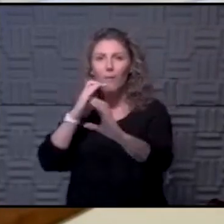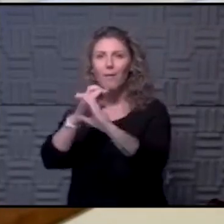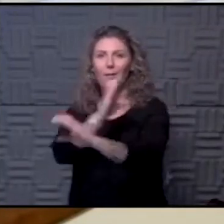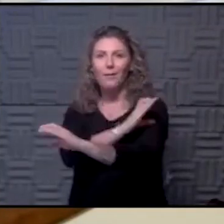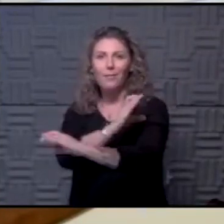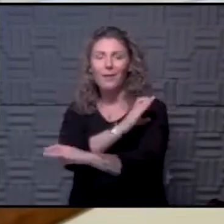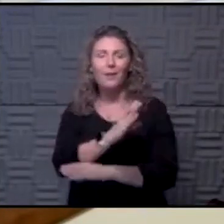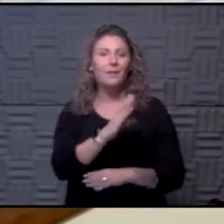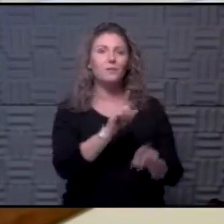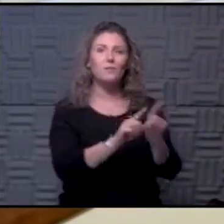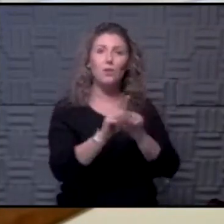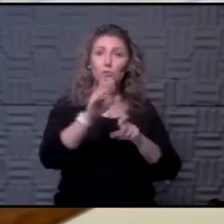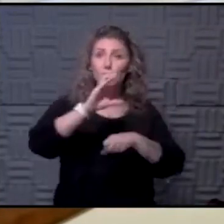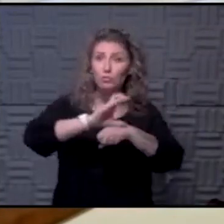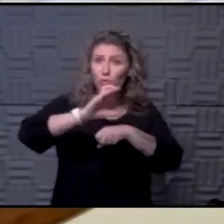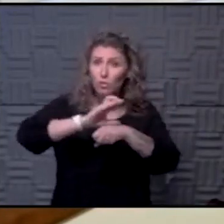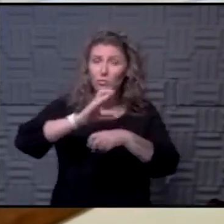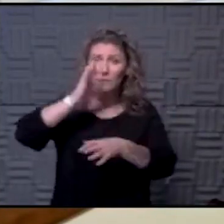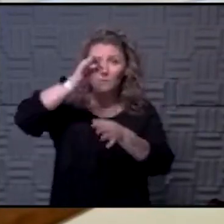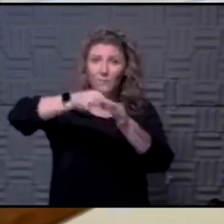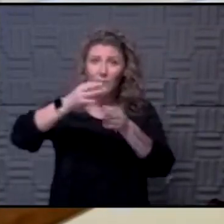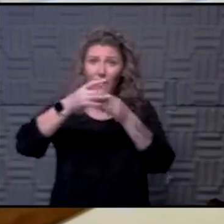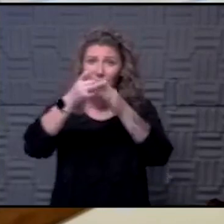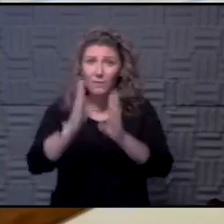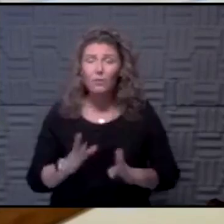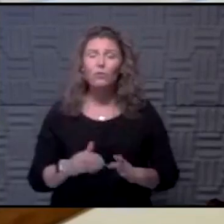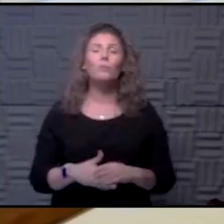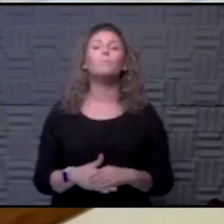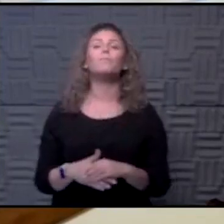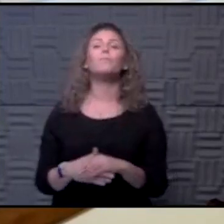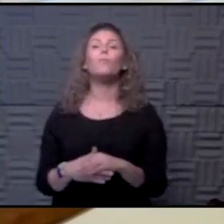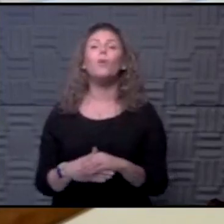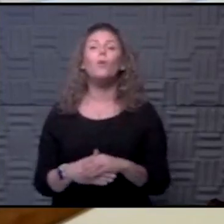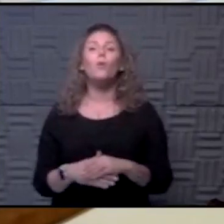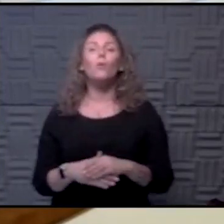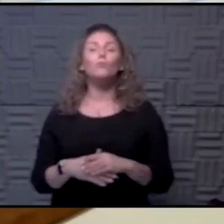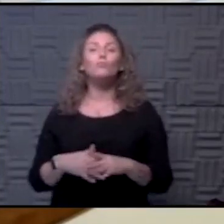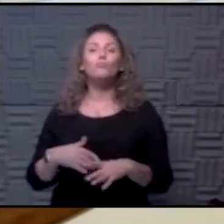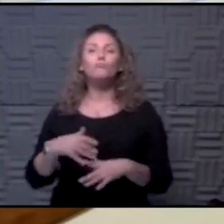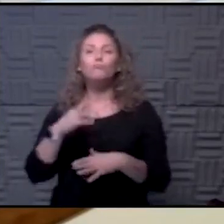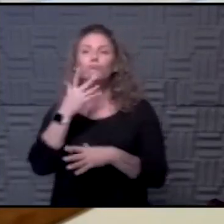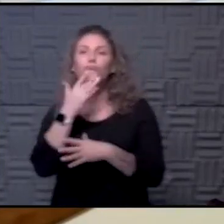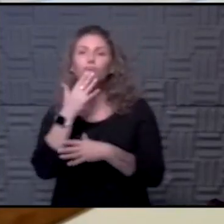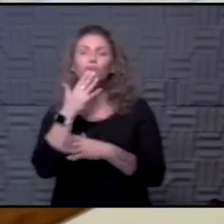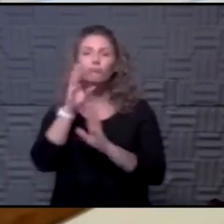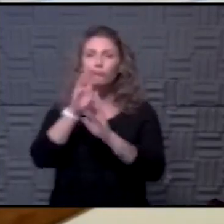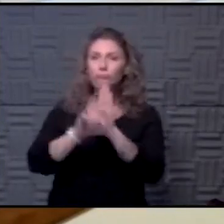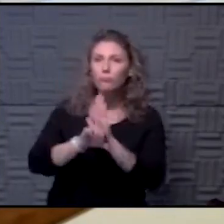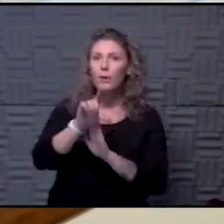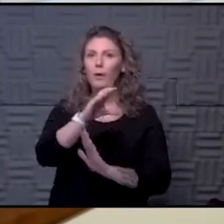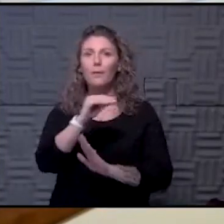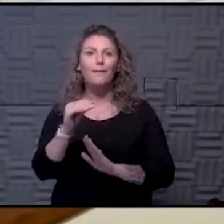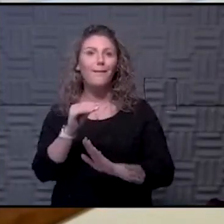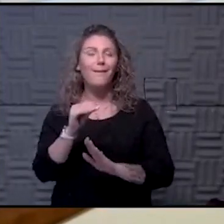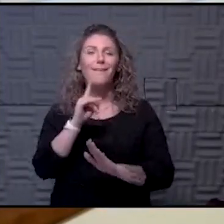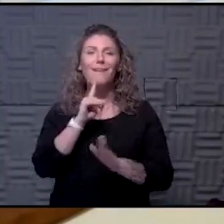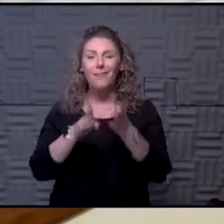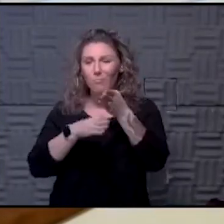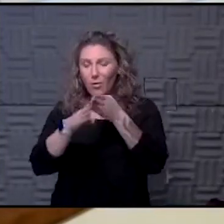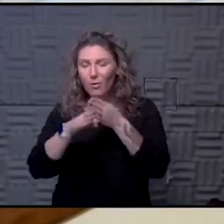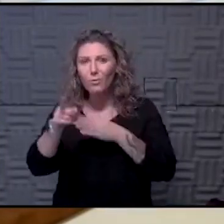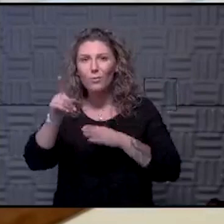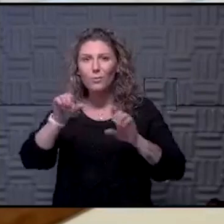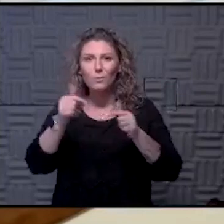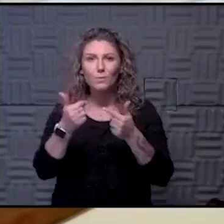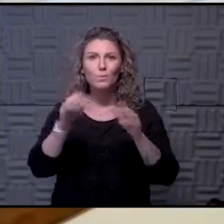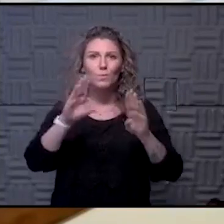leaders in the community, working with racial equity groups in the community, really making sure that we reach those that are hesitant